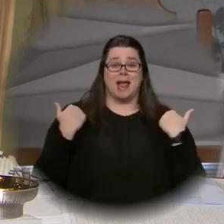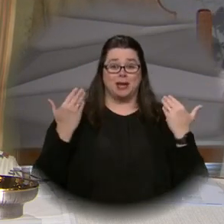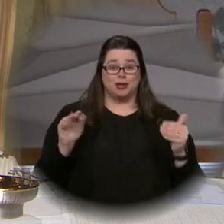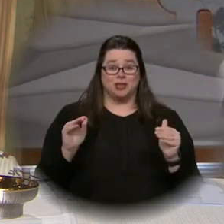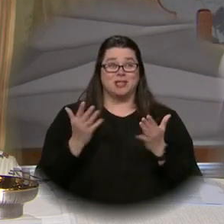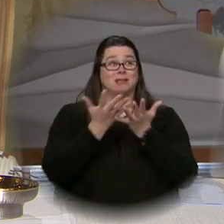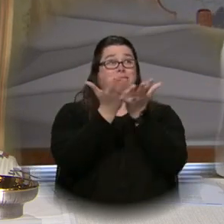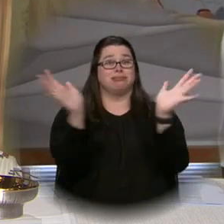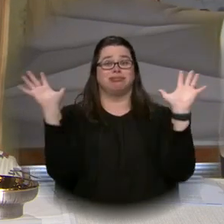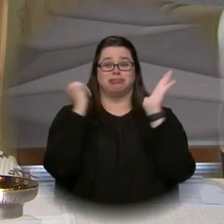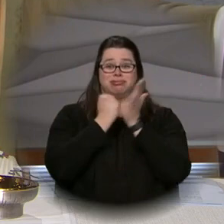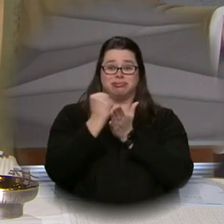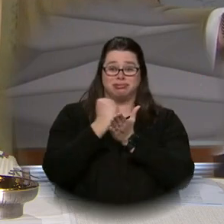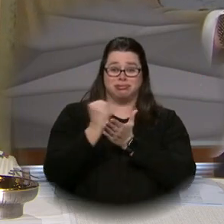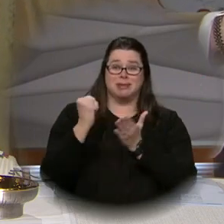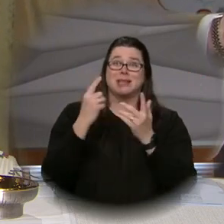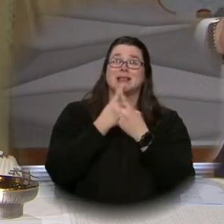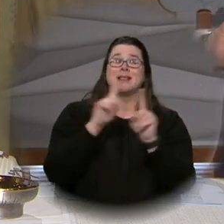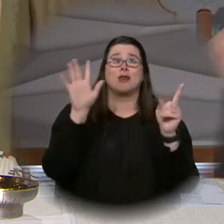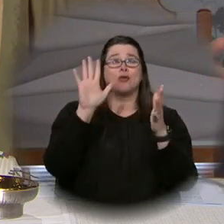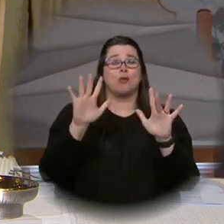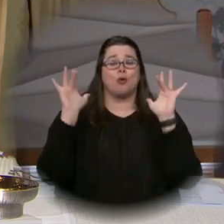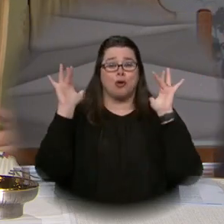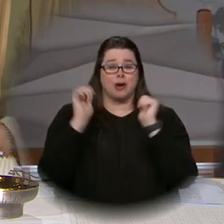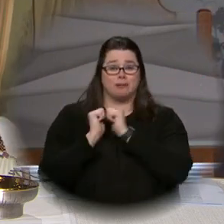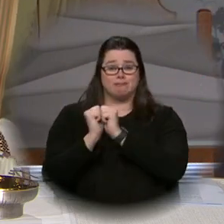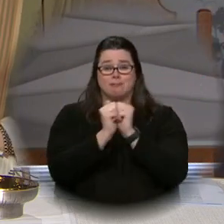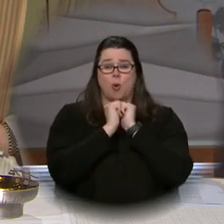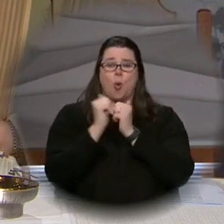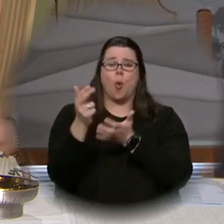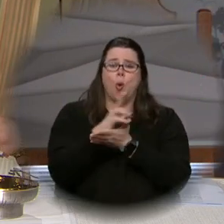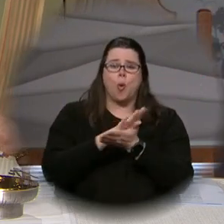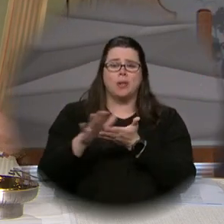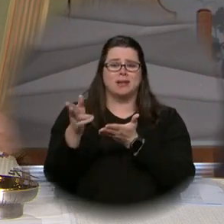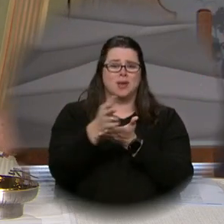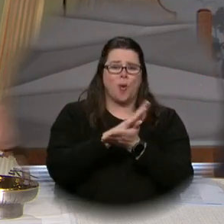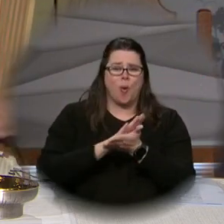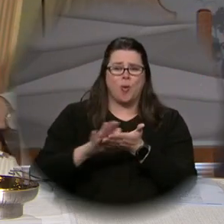we declare your glory, as with one voice, we acclaim,